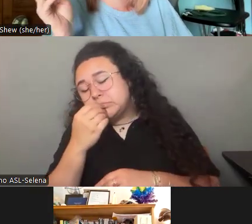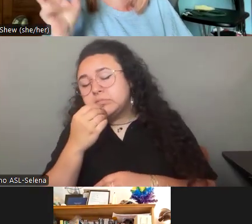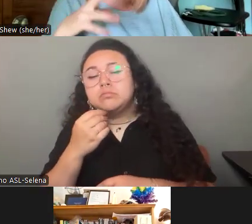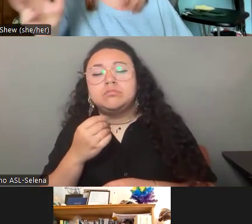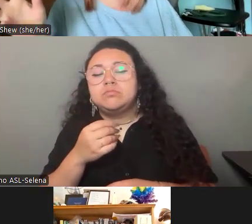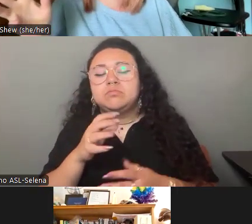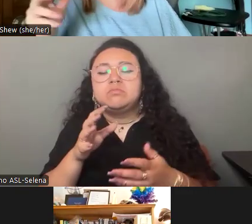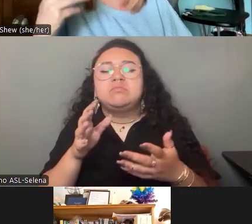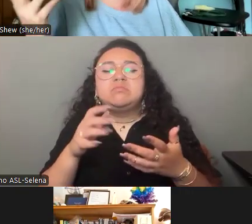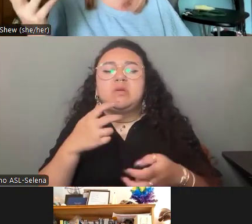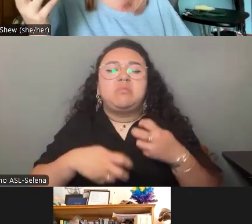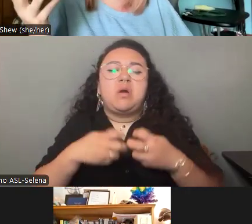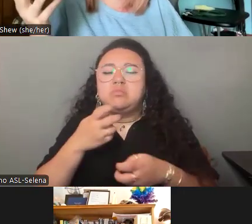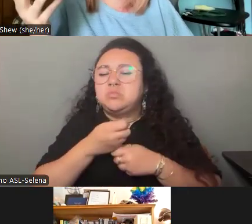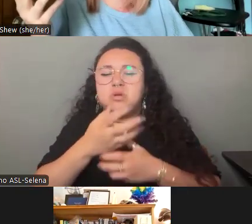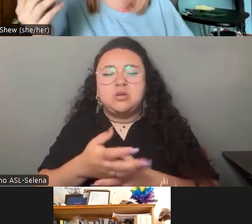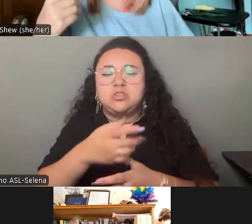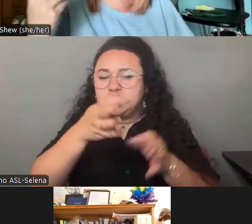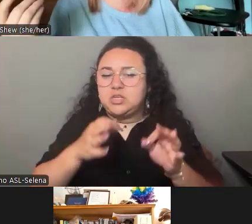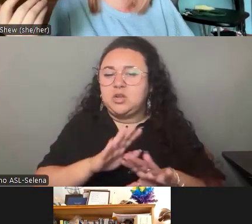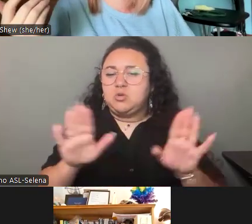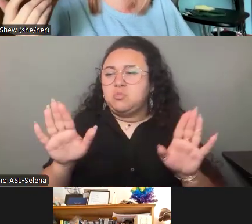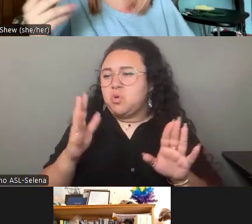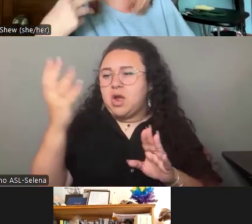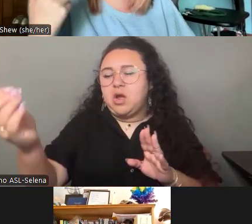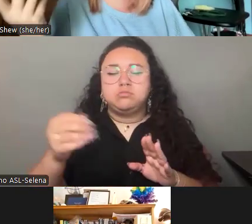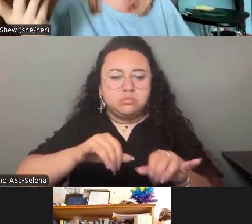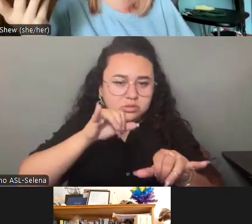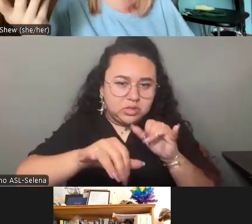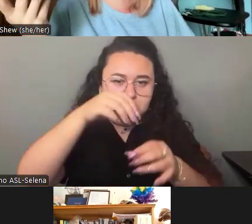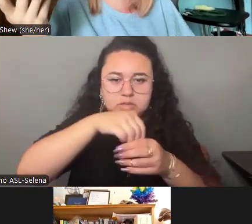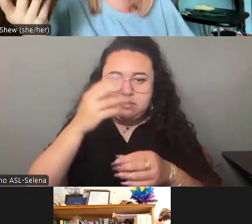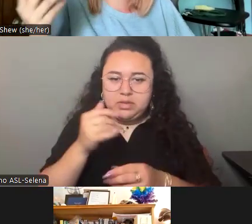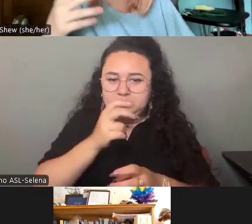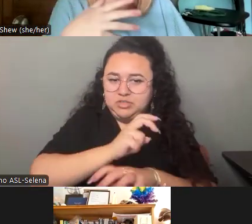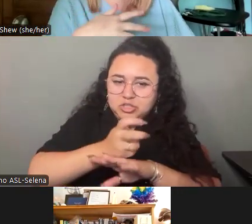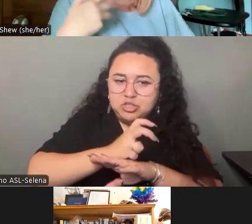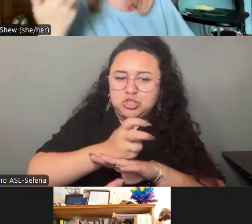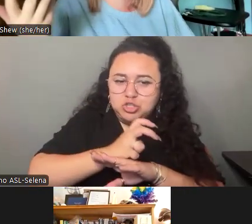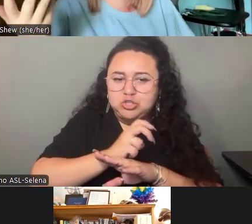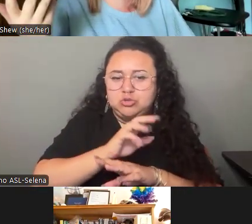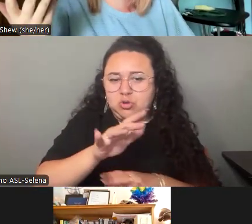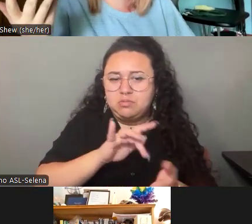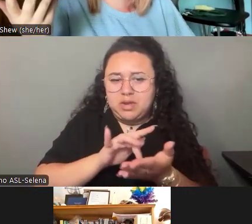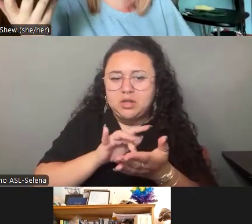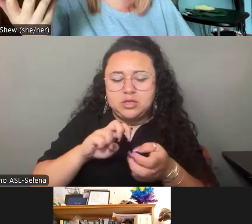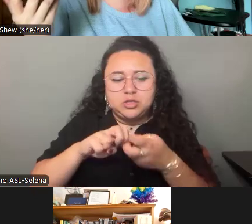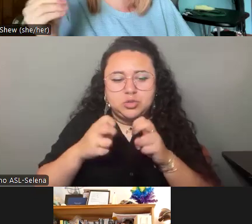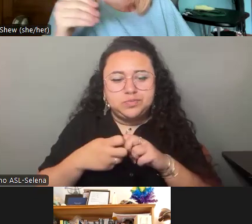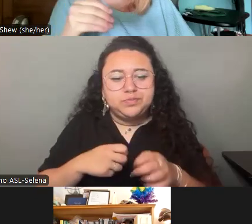basically decided not to have a public life anymore because of her medical situation, and then she was